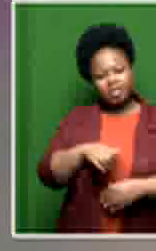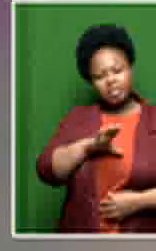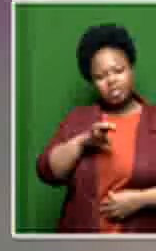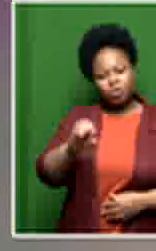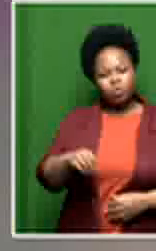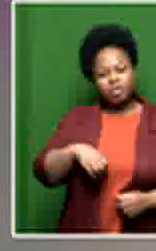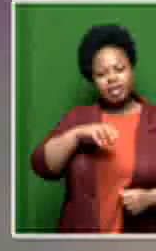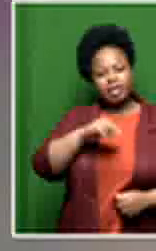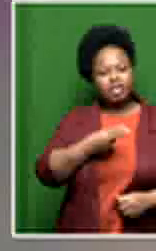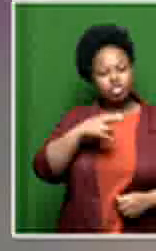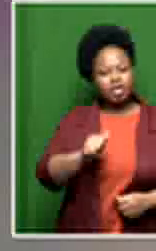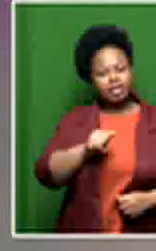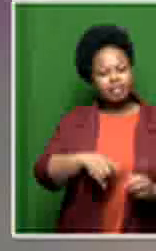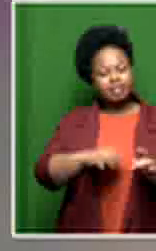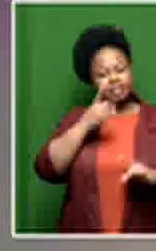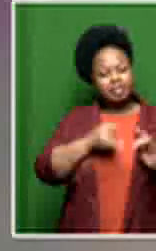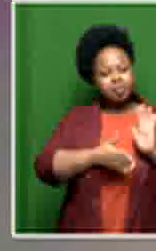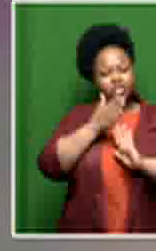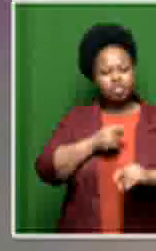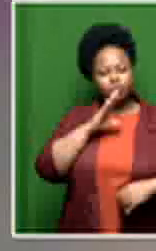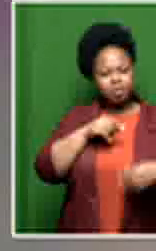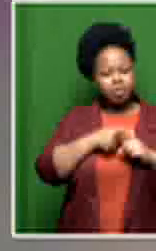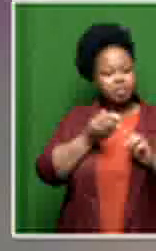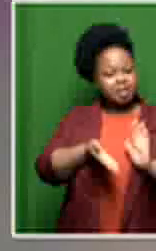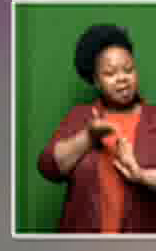of HN CitiPages, and he's been speaking to us about the